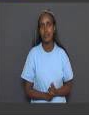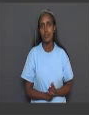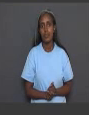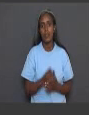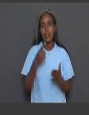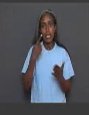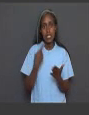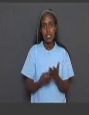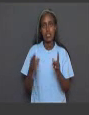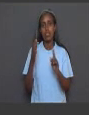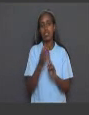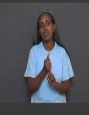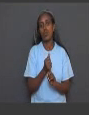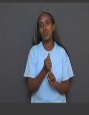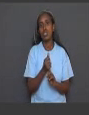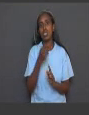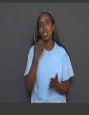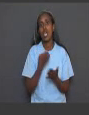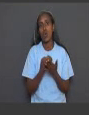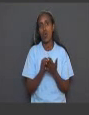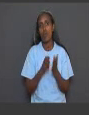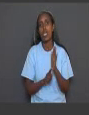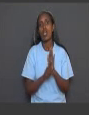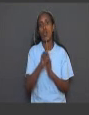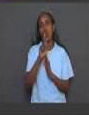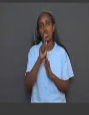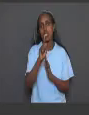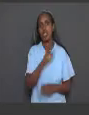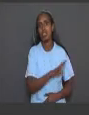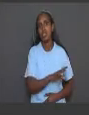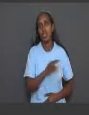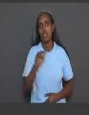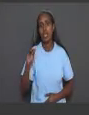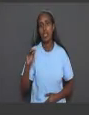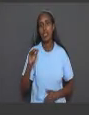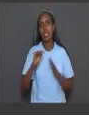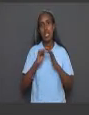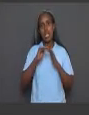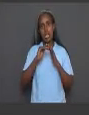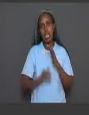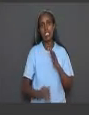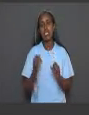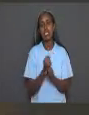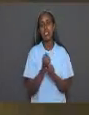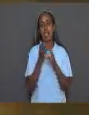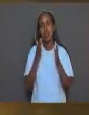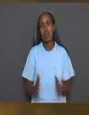This includes economic growth and lessening